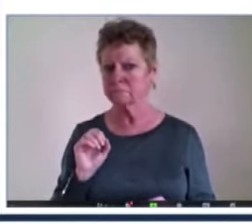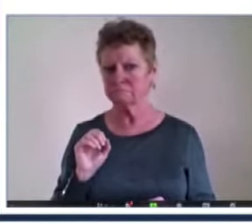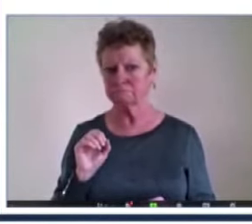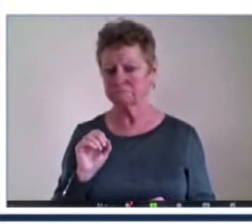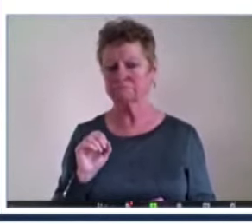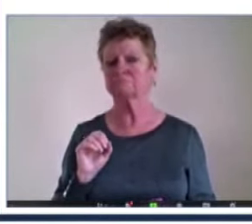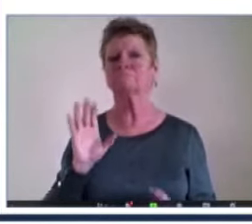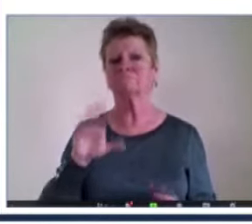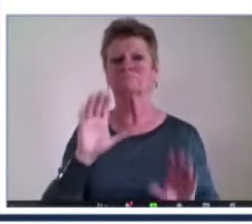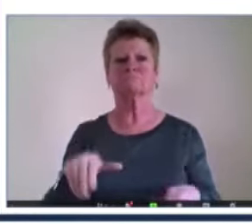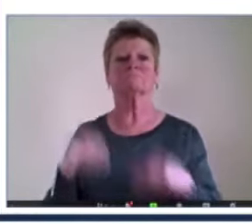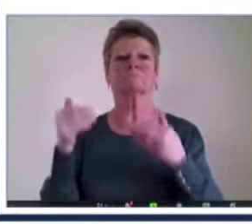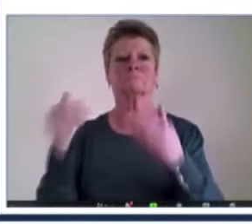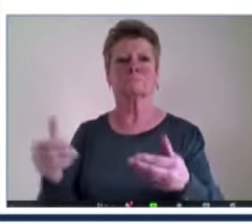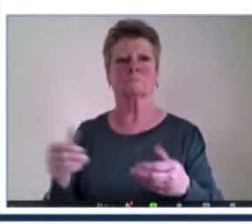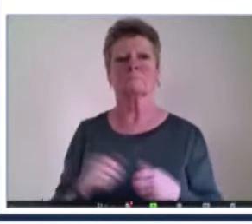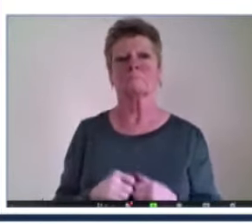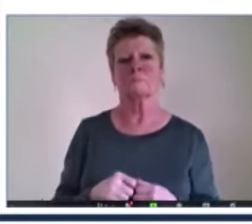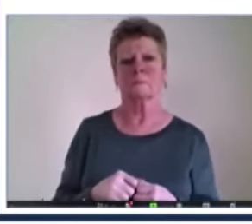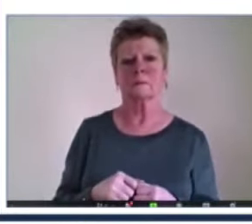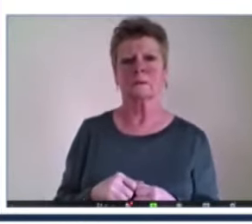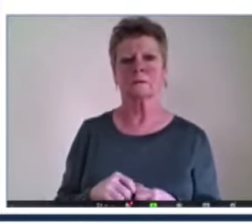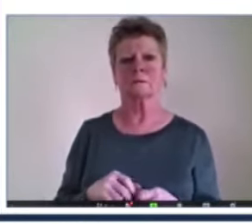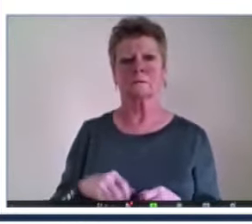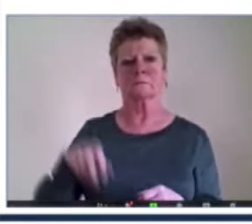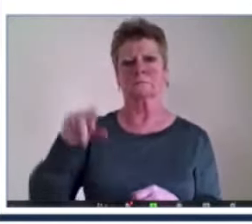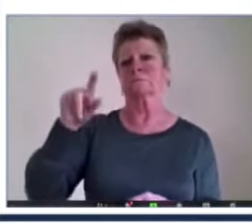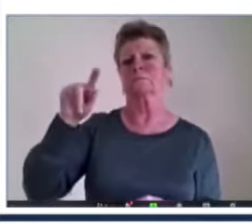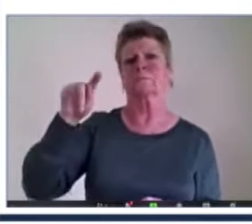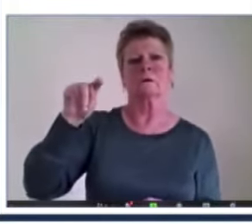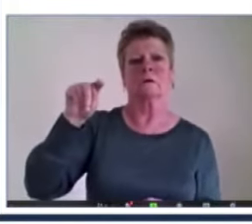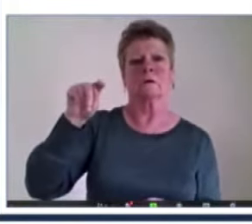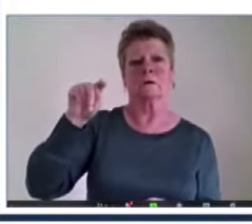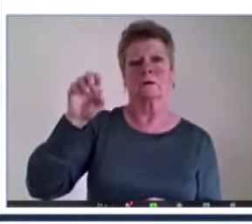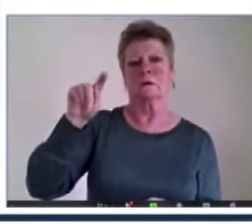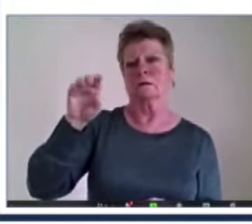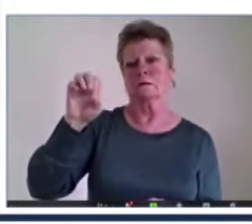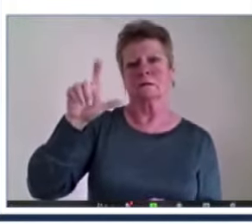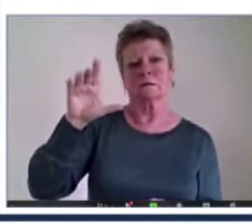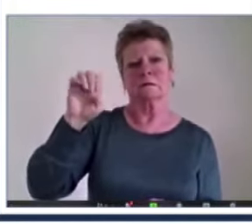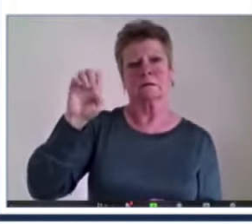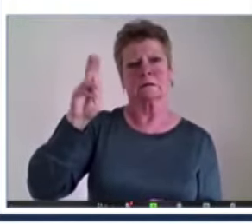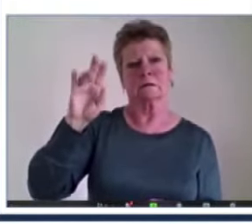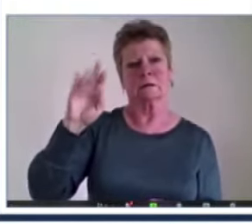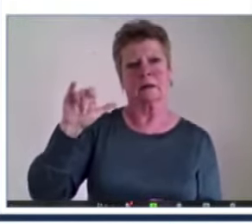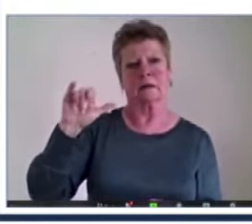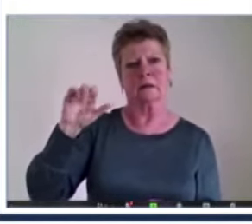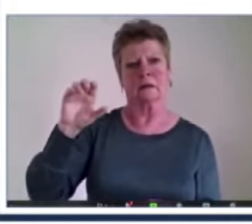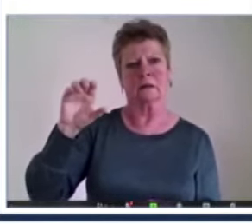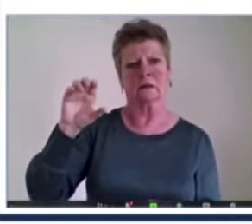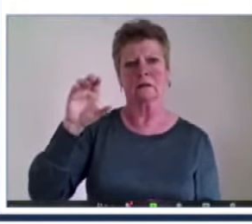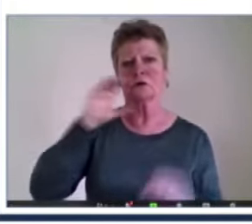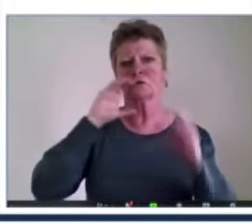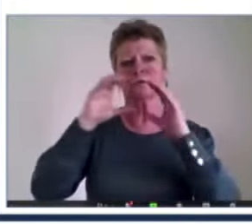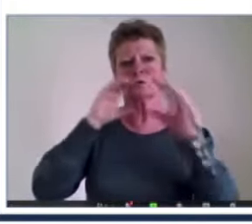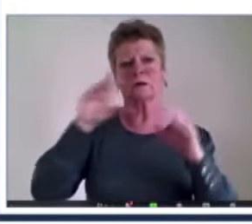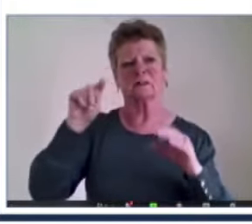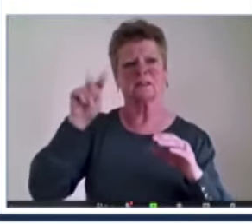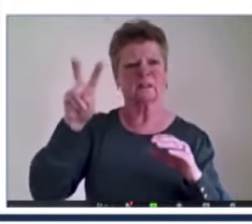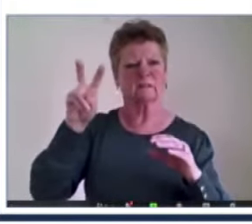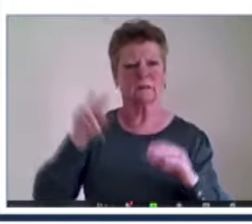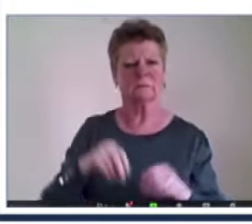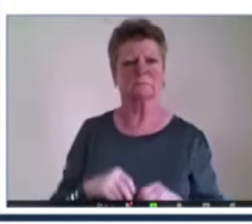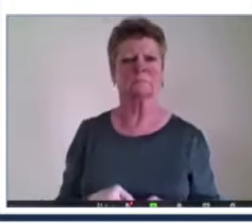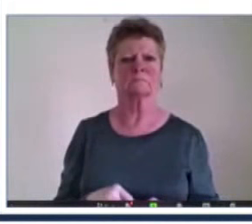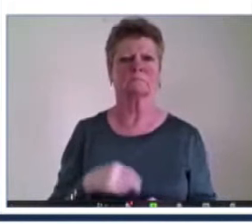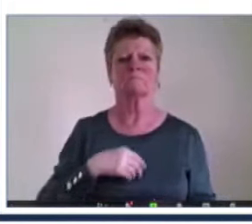Okay, let's move on to Adam Cook with Teleelo Community Television. Go ahead, Adam. Thank you very much, Marla. Dr. Strang, I'd like to ask